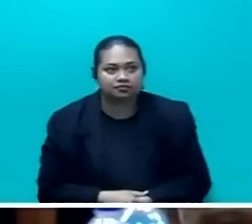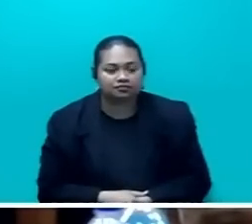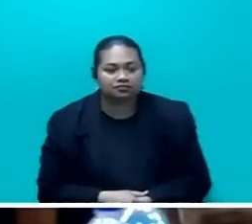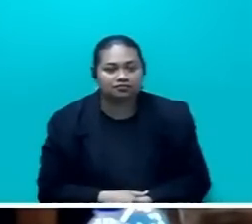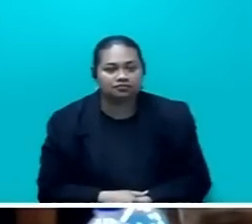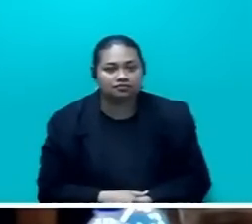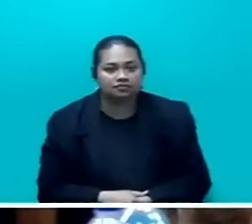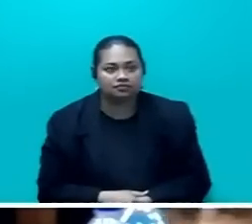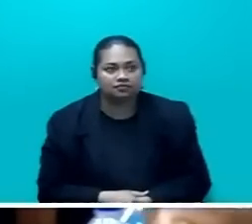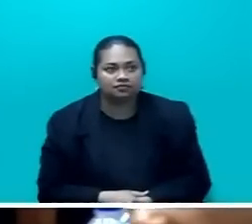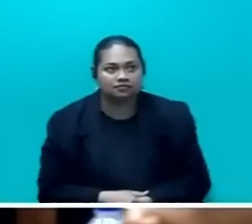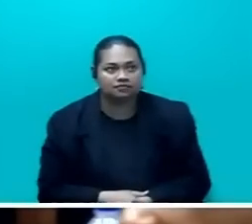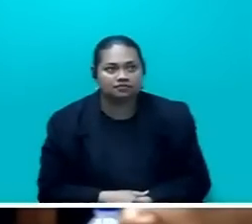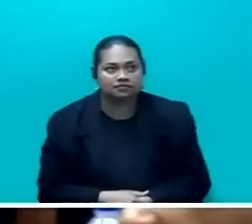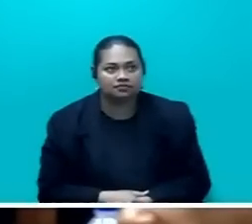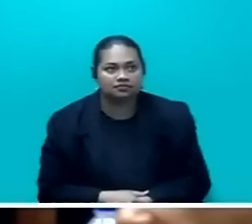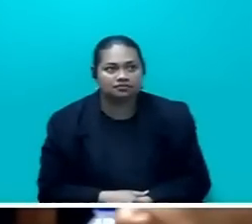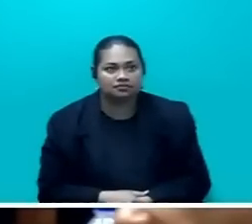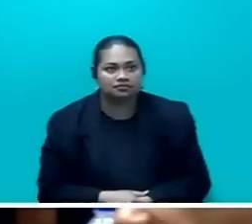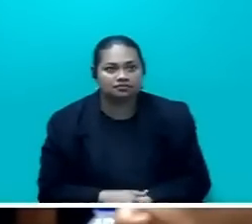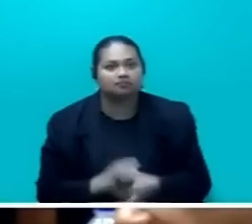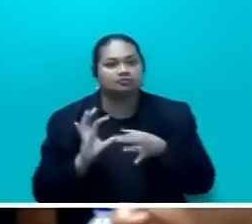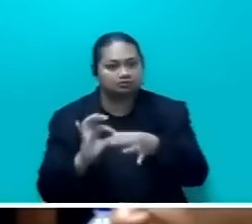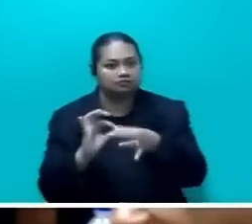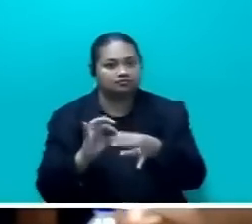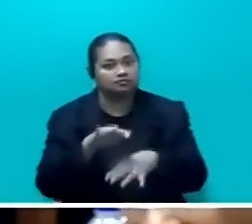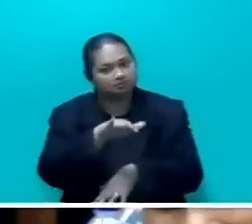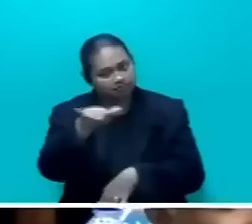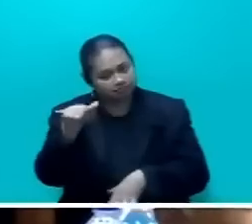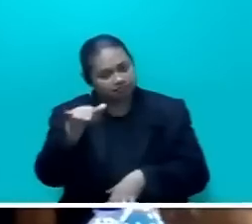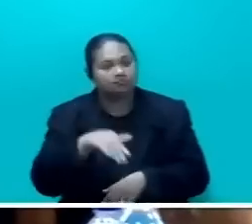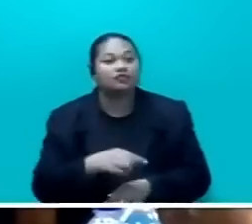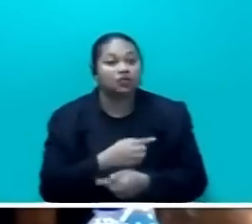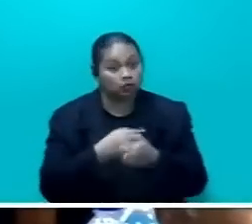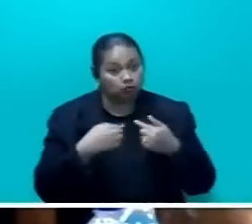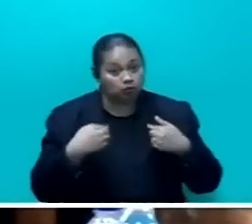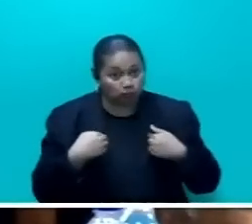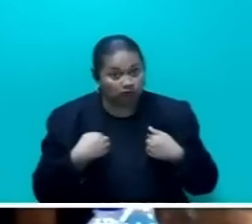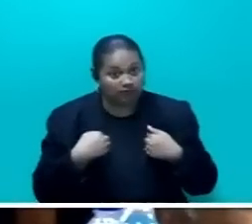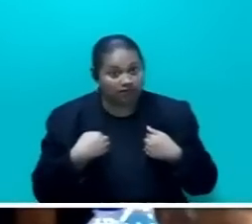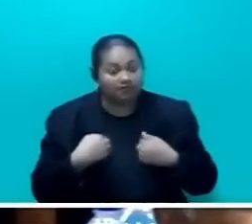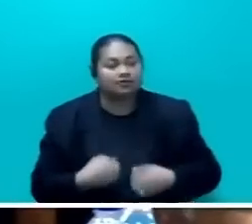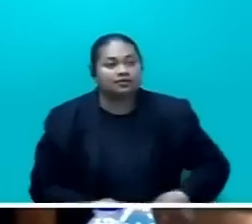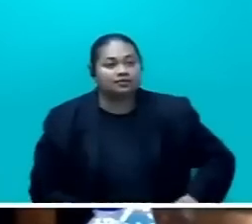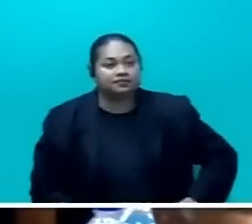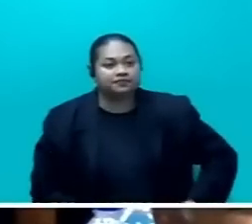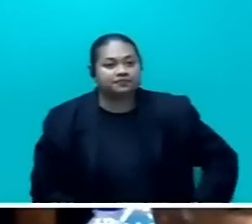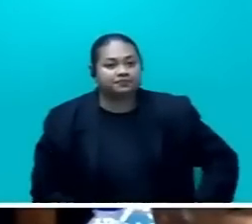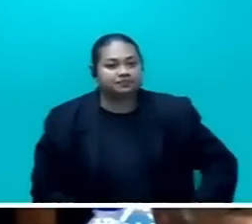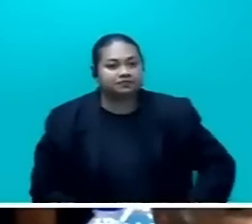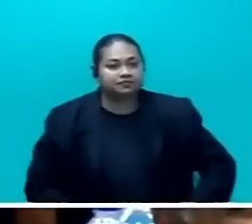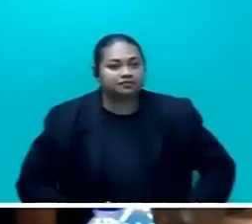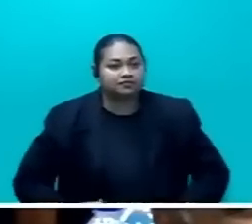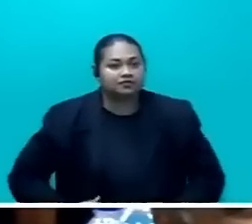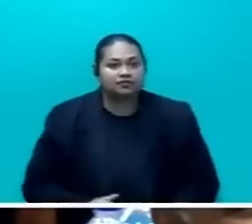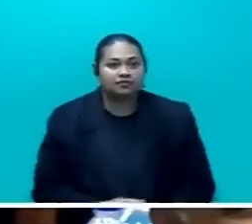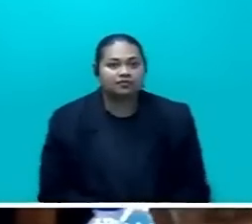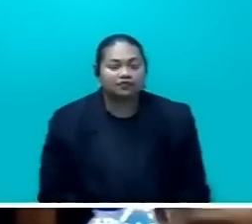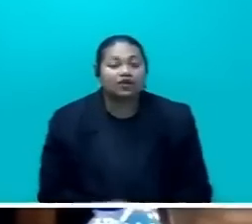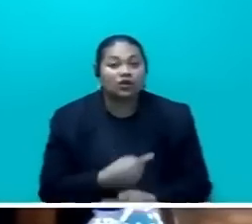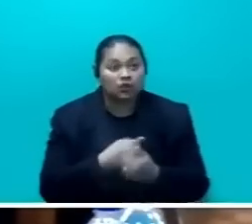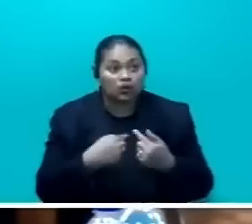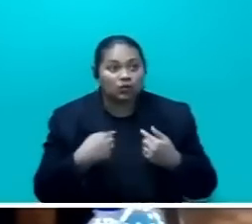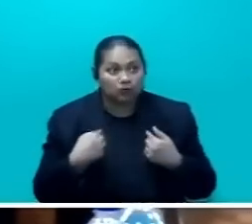logged by them. And we, Mr. Speaker, we have